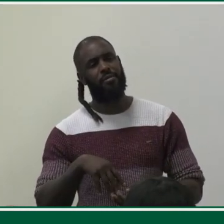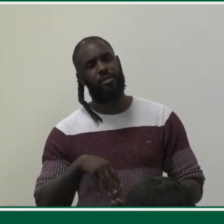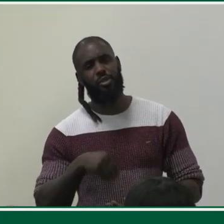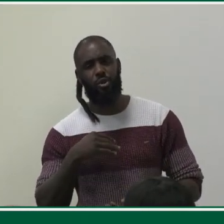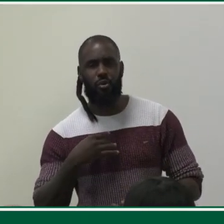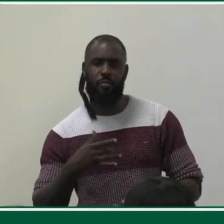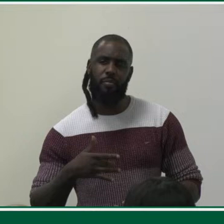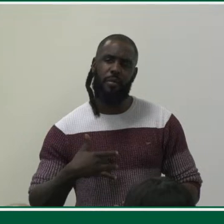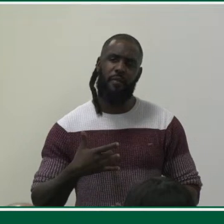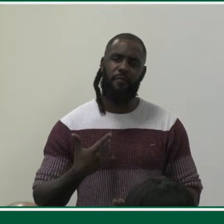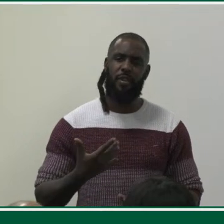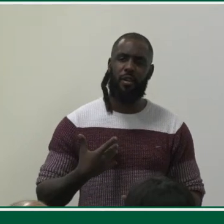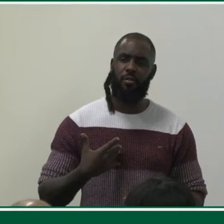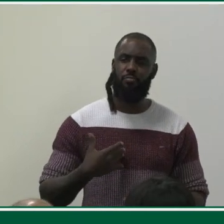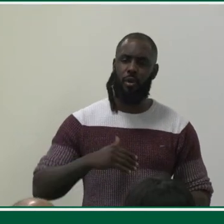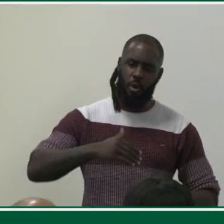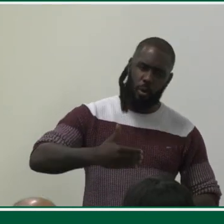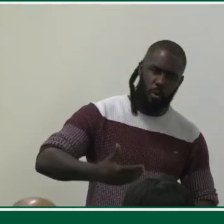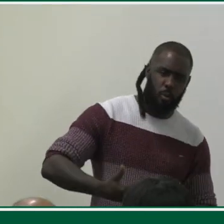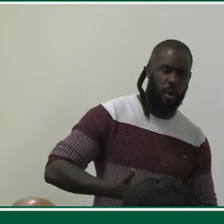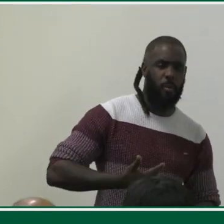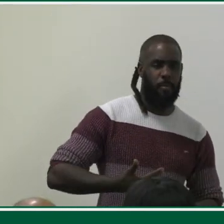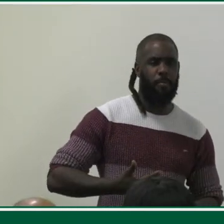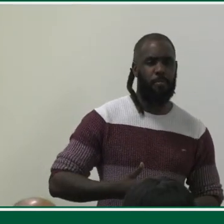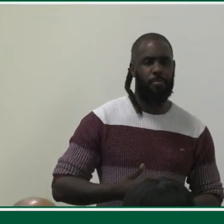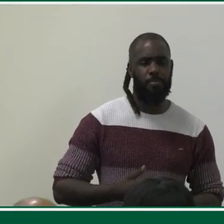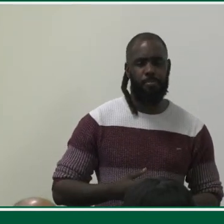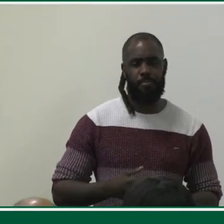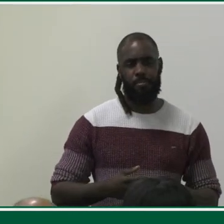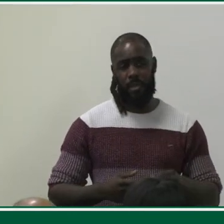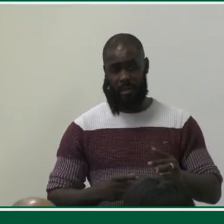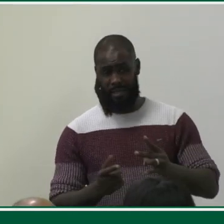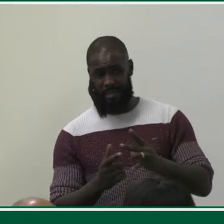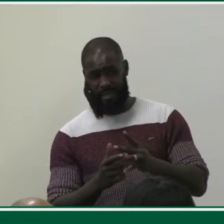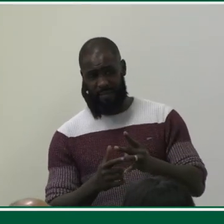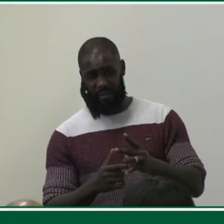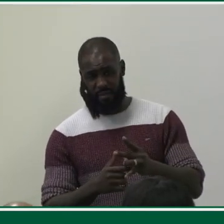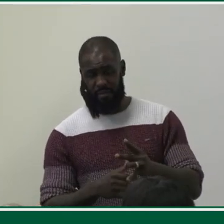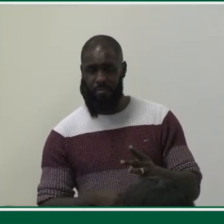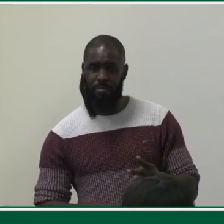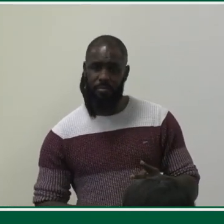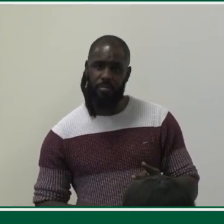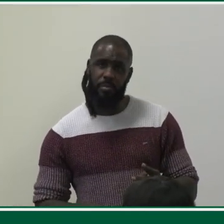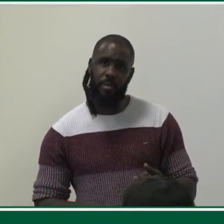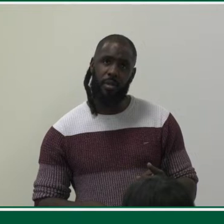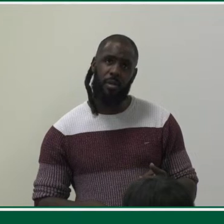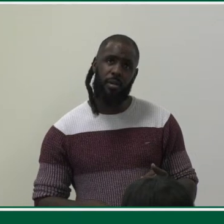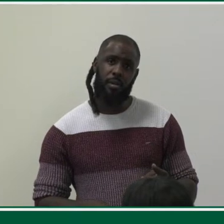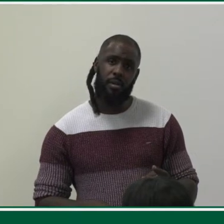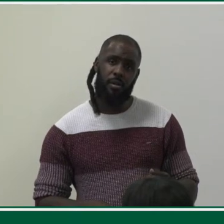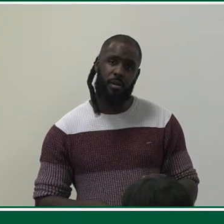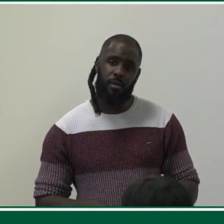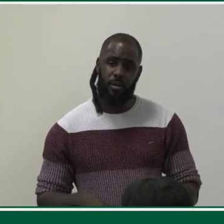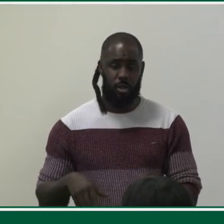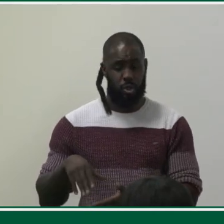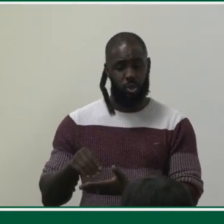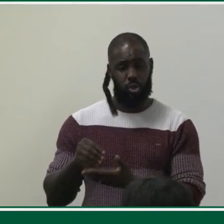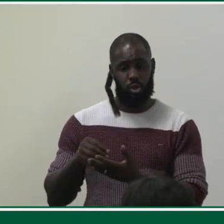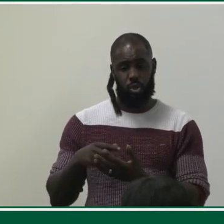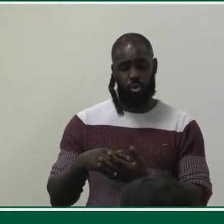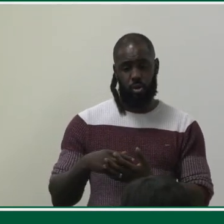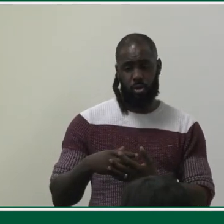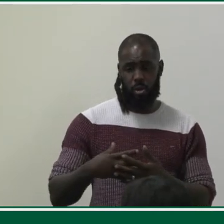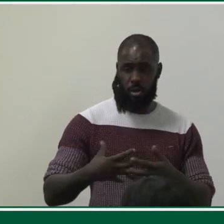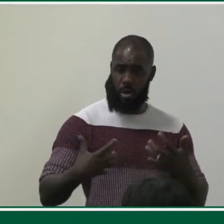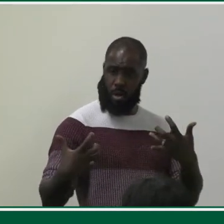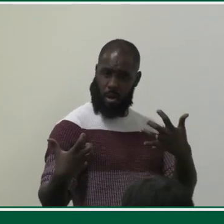nurtured and welcomed. We should be able to see students who are matched with